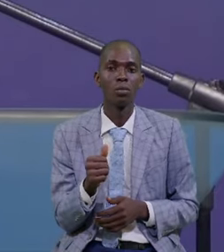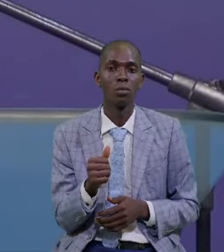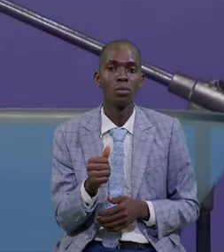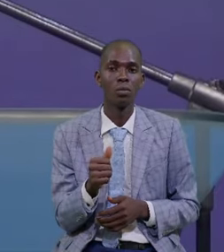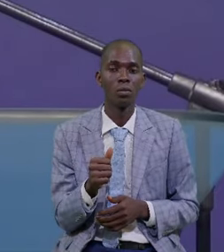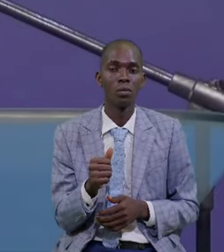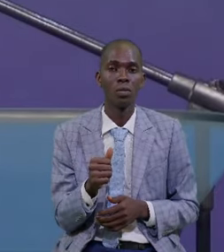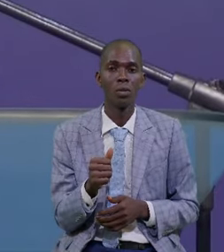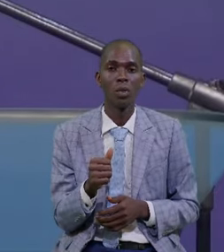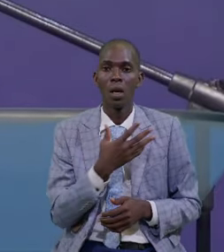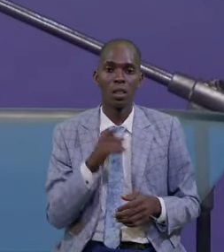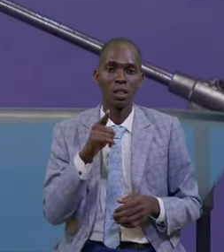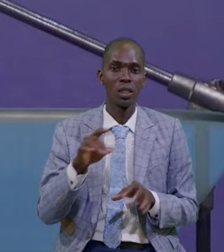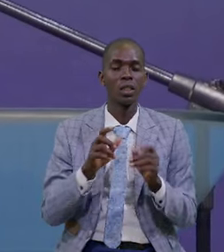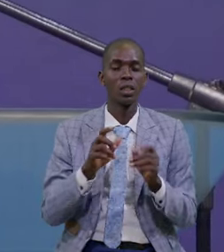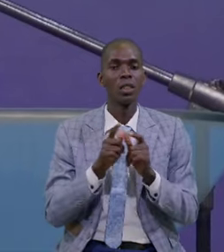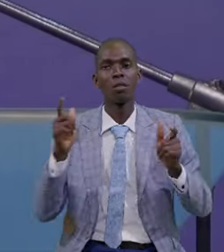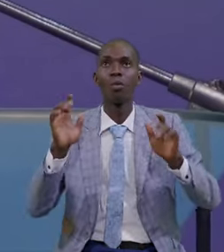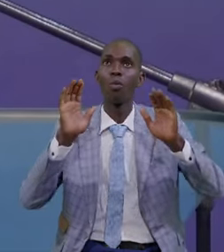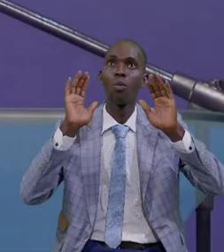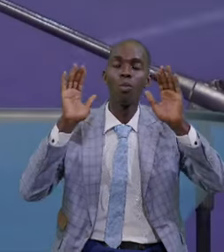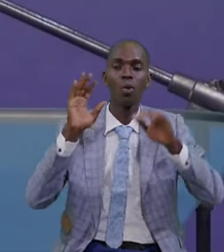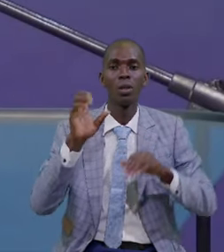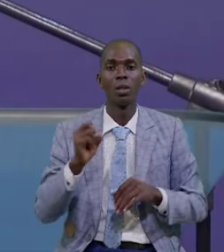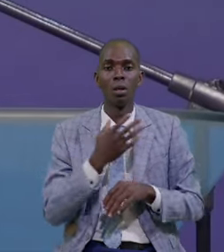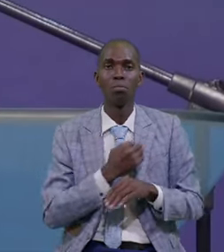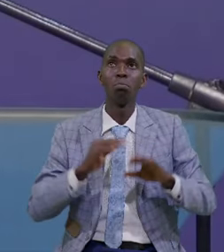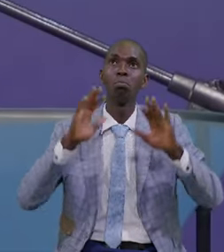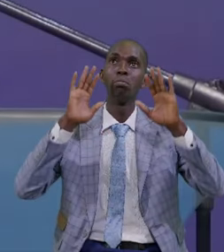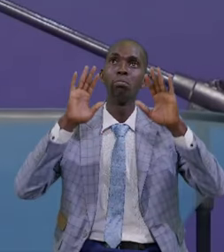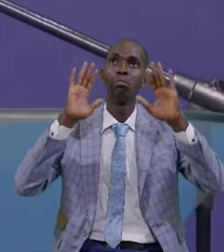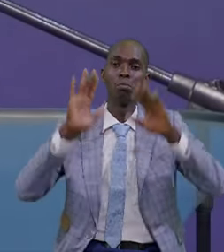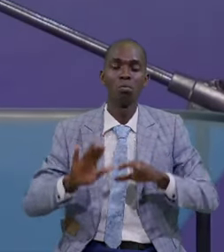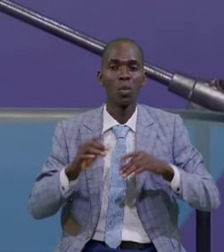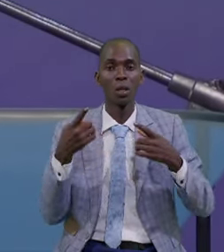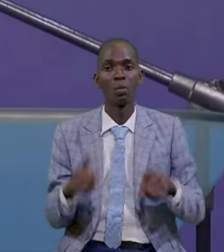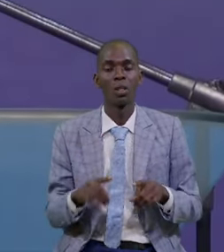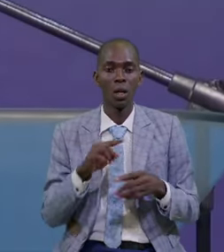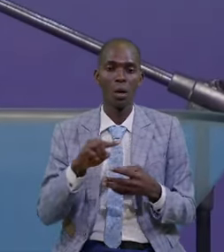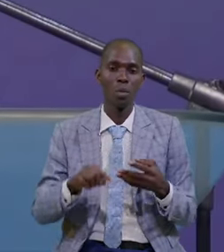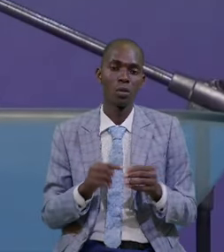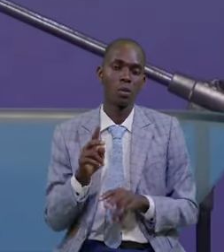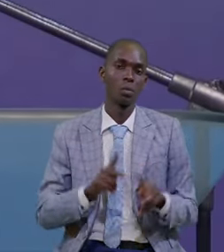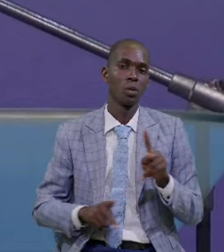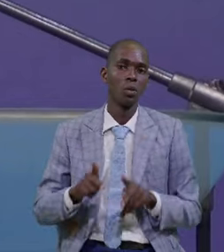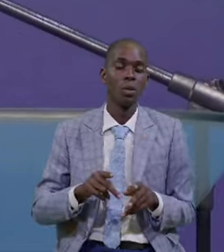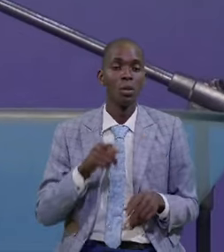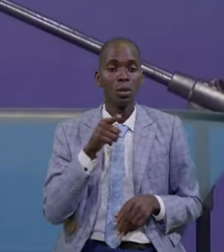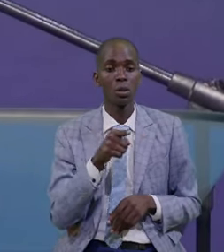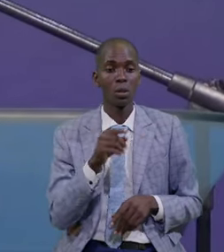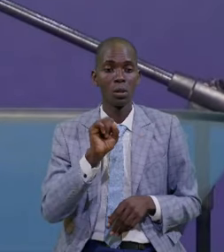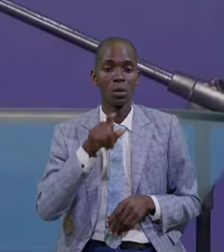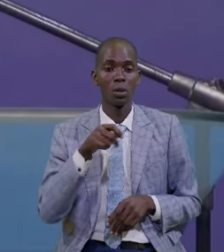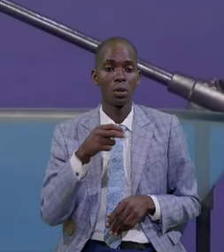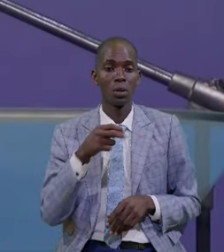did great wonders and miracles among the people. He wasn't an apostle, and